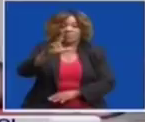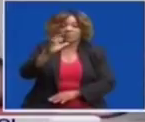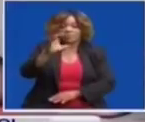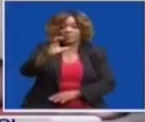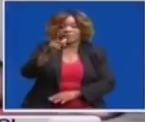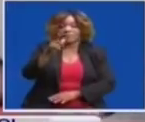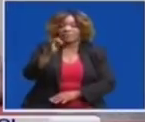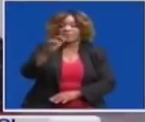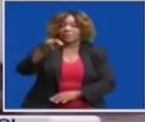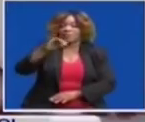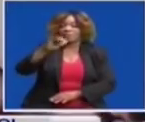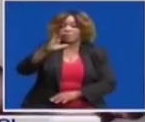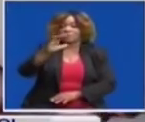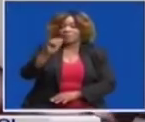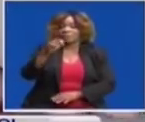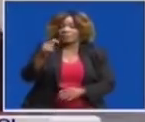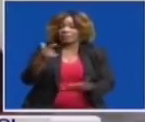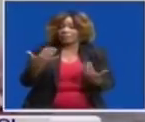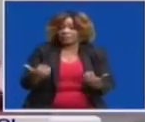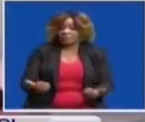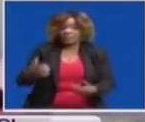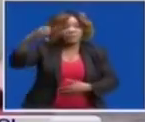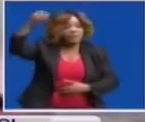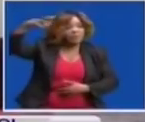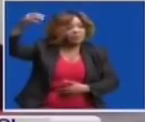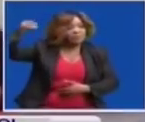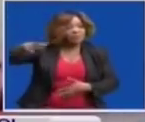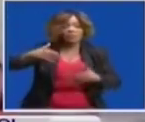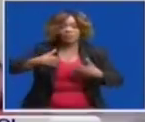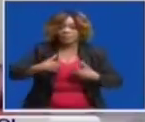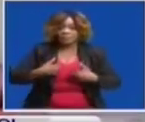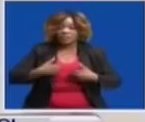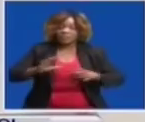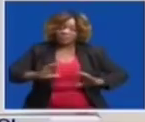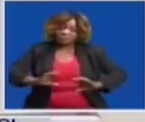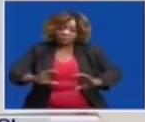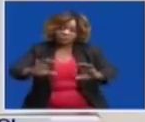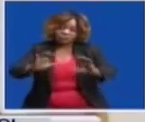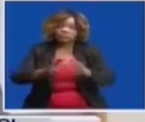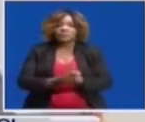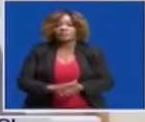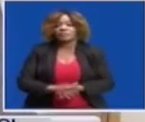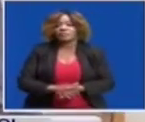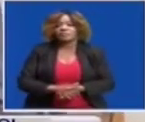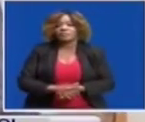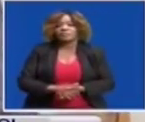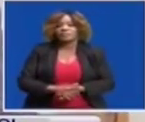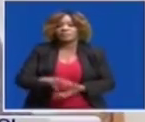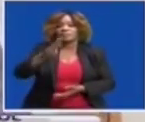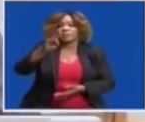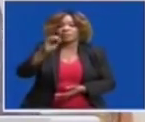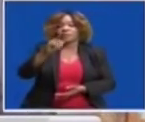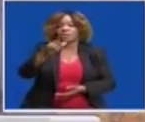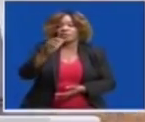out. So with electricity, we'll be able to sterilize. And Luela Secondary School